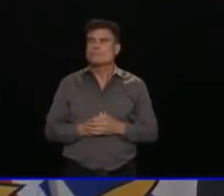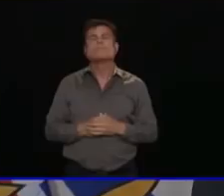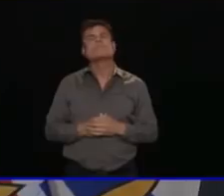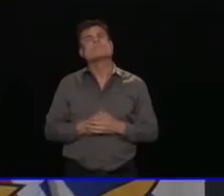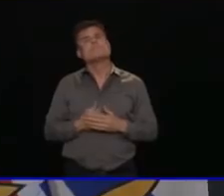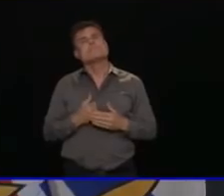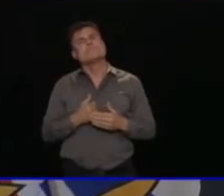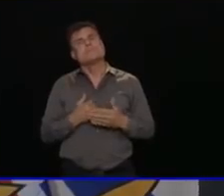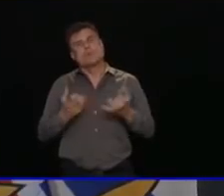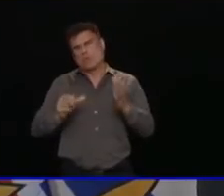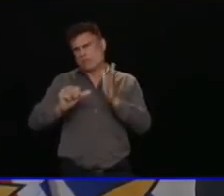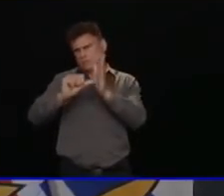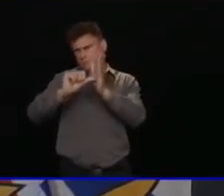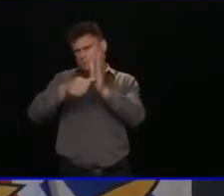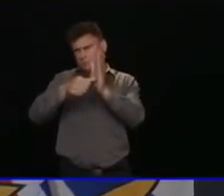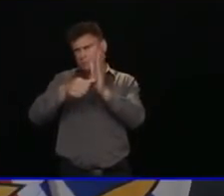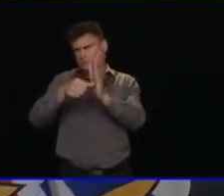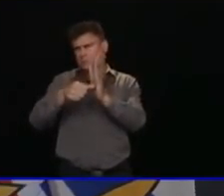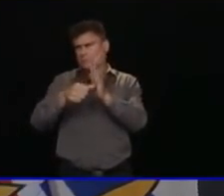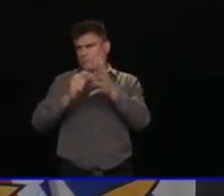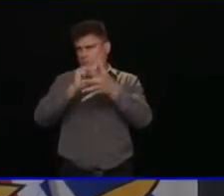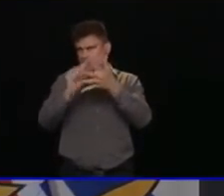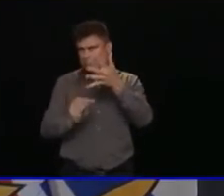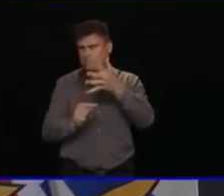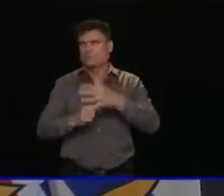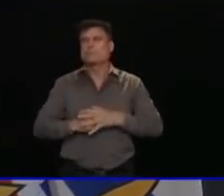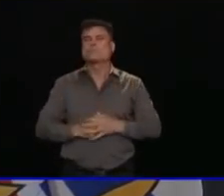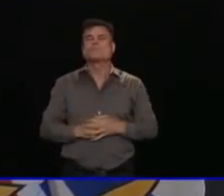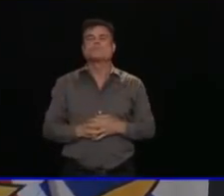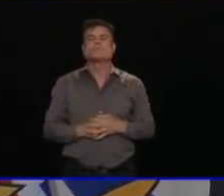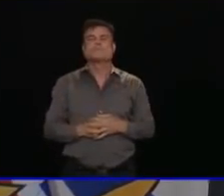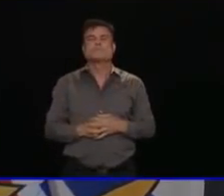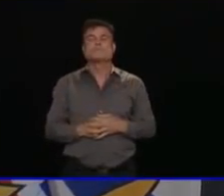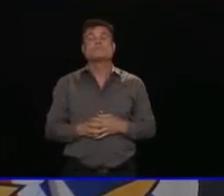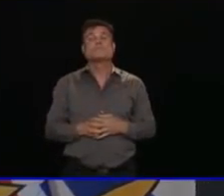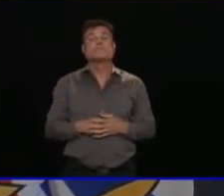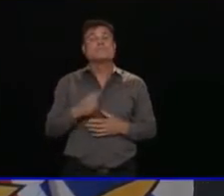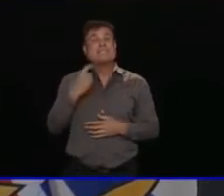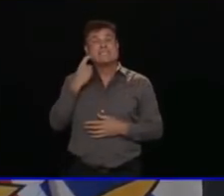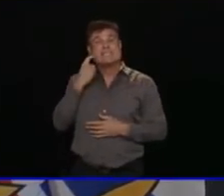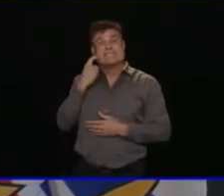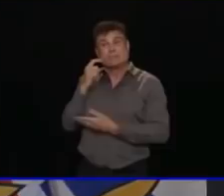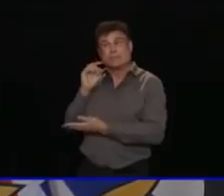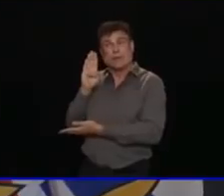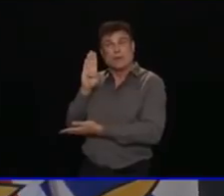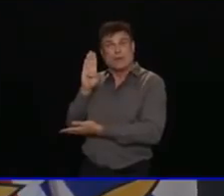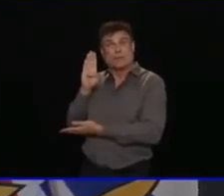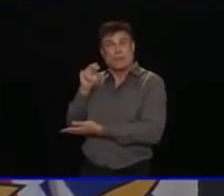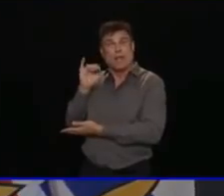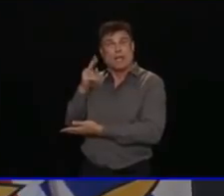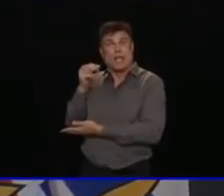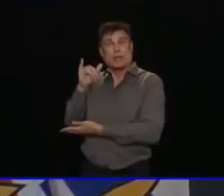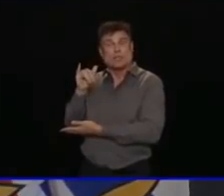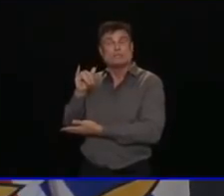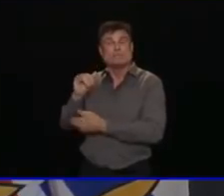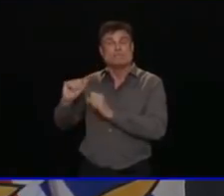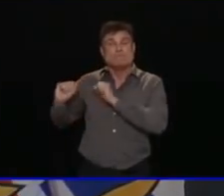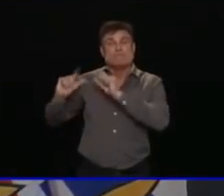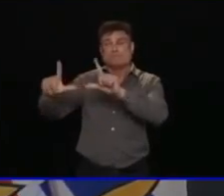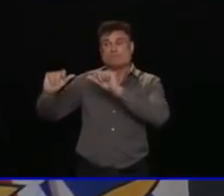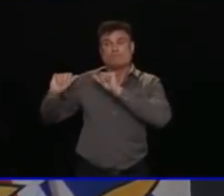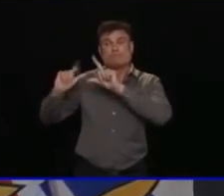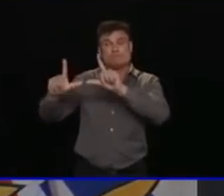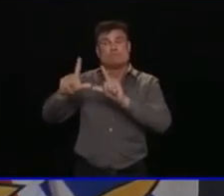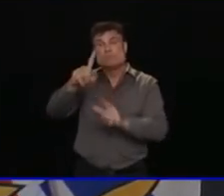the presentation by Dr. Henry, and then we'll move on quickly to questions. The first is to note, and it's important when we